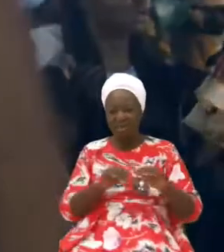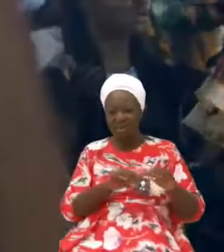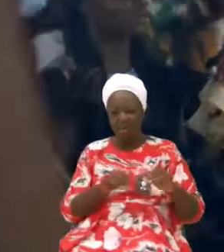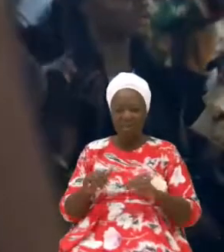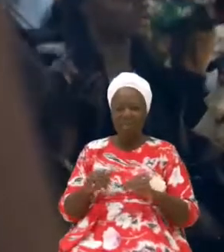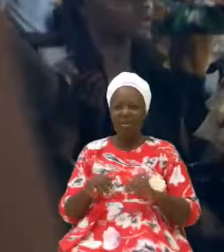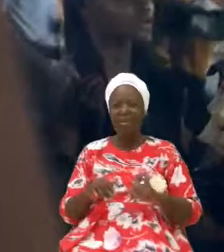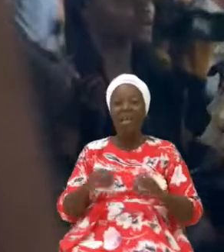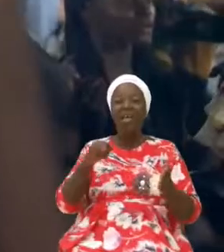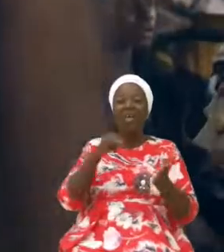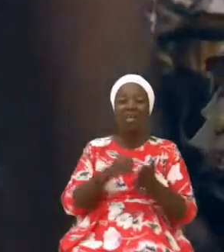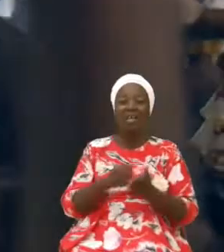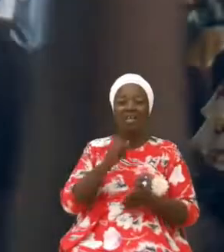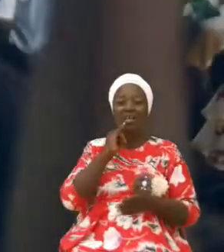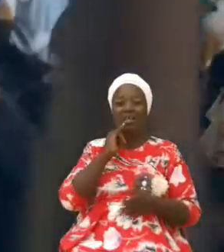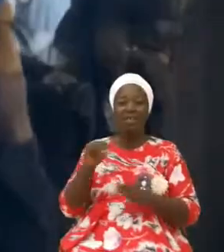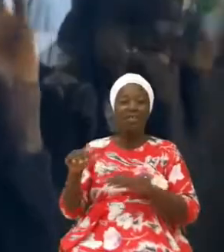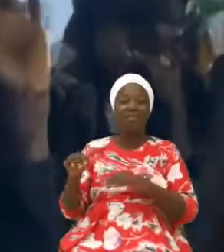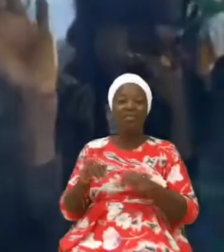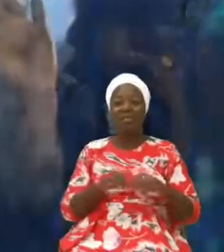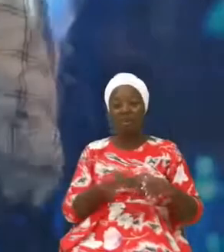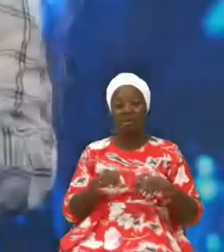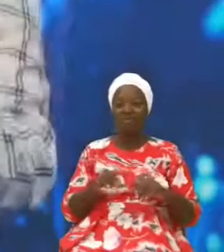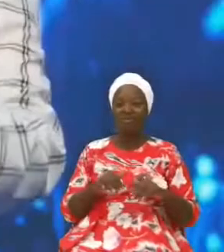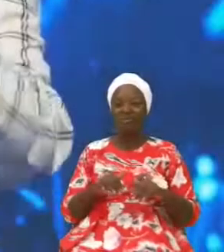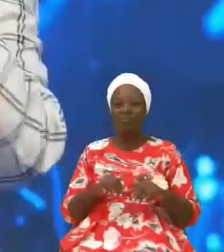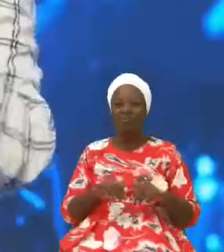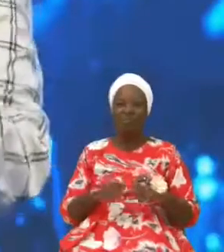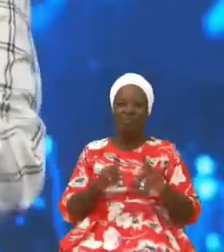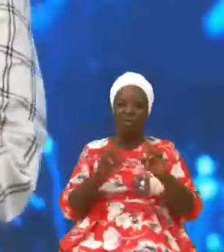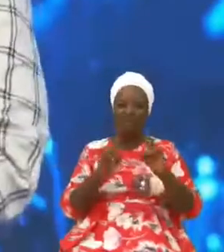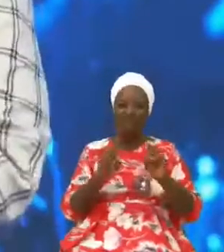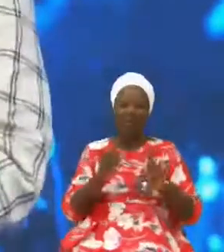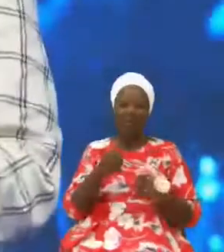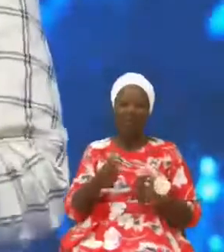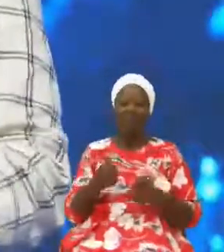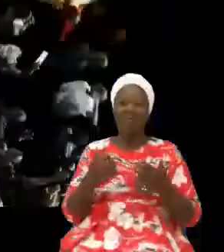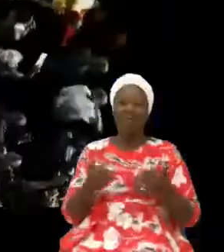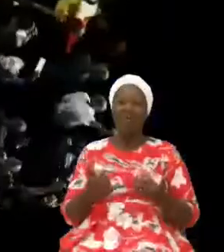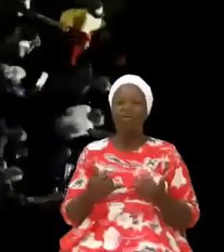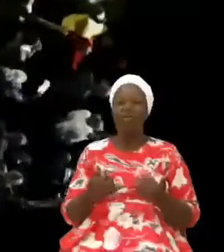It is done. It is done.